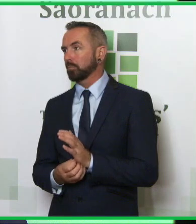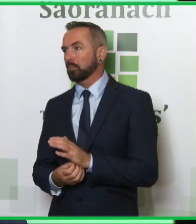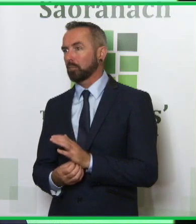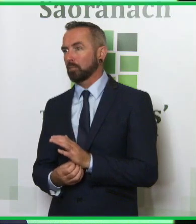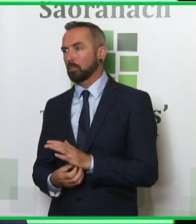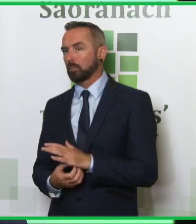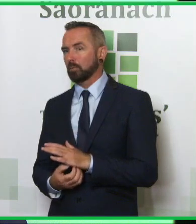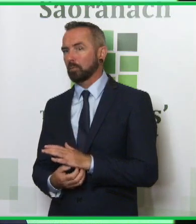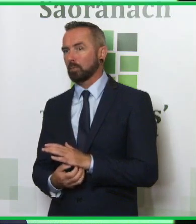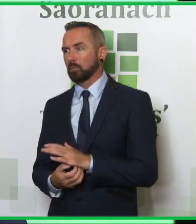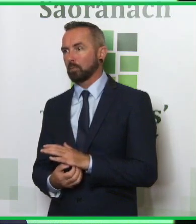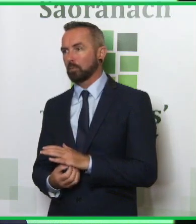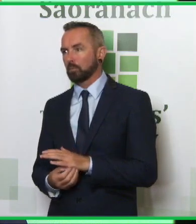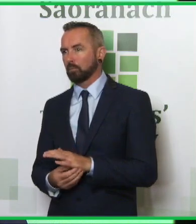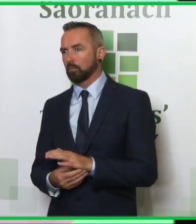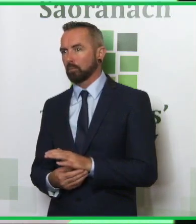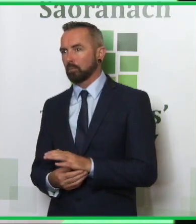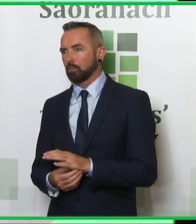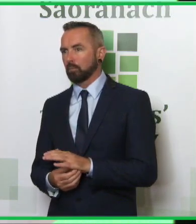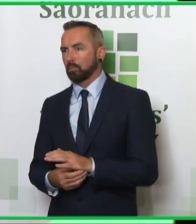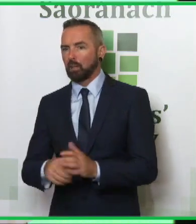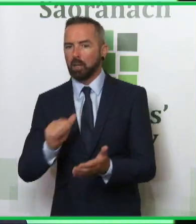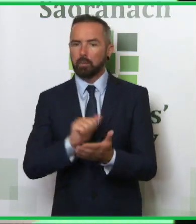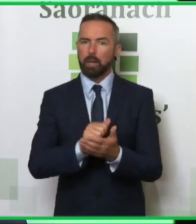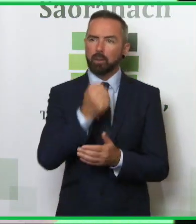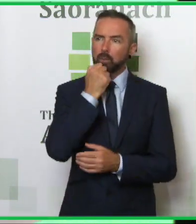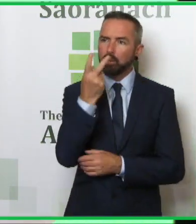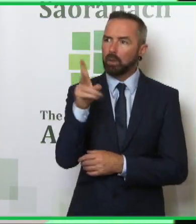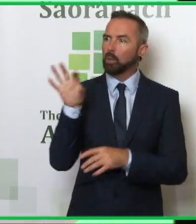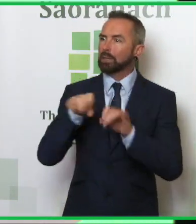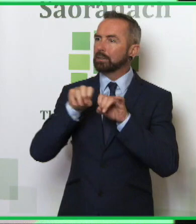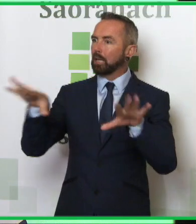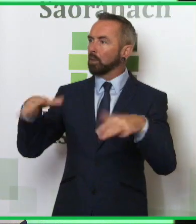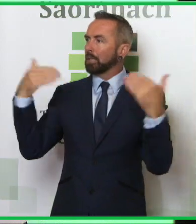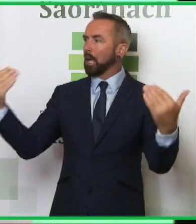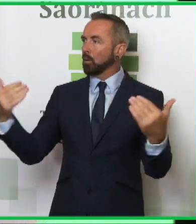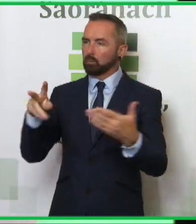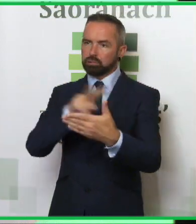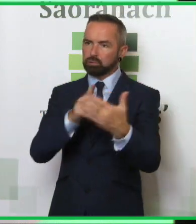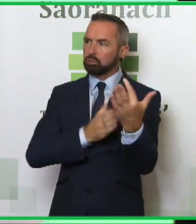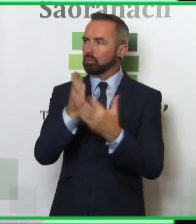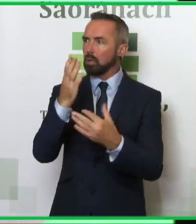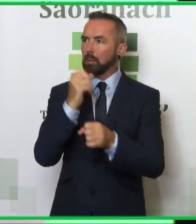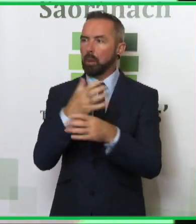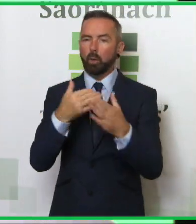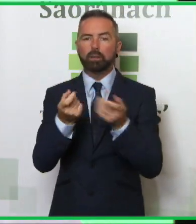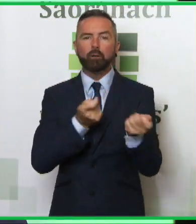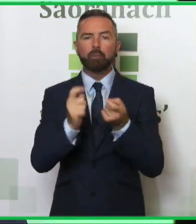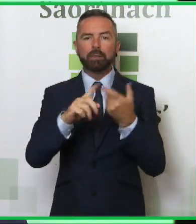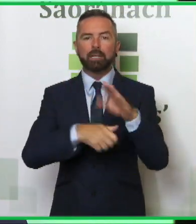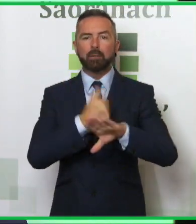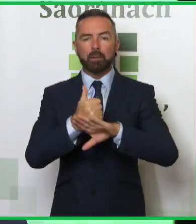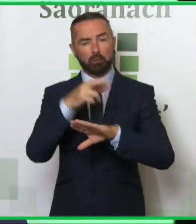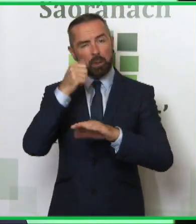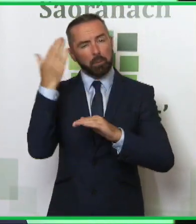Okay, apologies. It will be around the whole issue, which some of the questions came up in that session around governance and implementation. Do you remember some of the